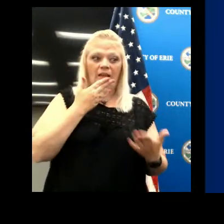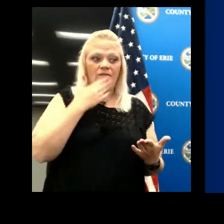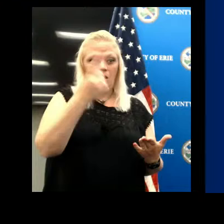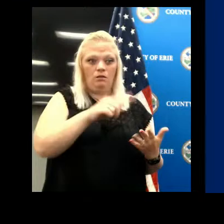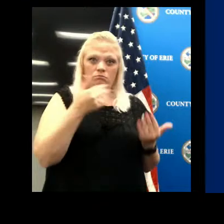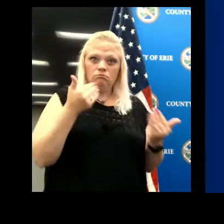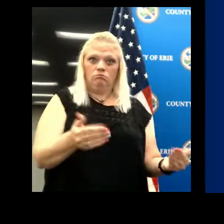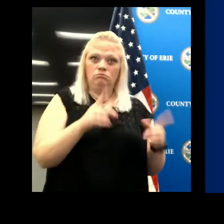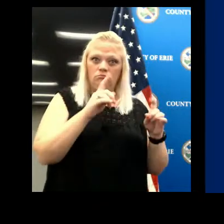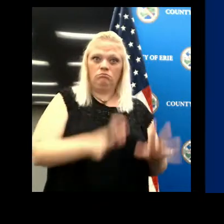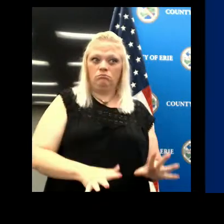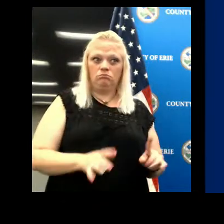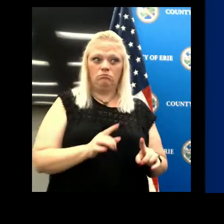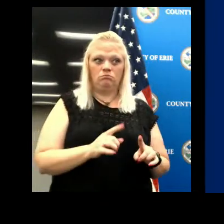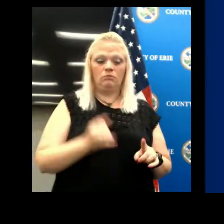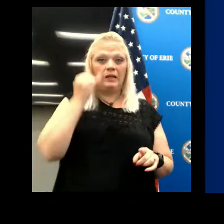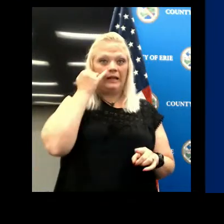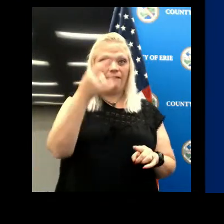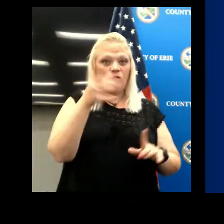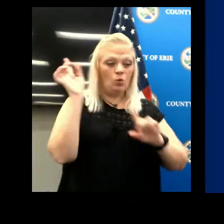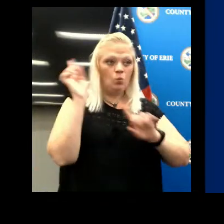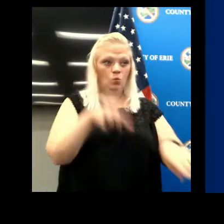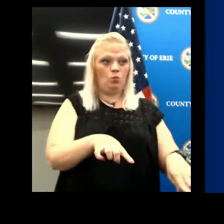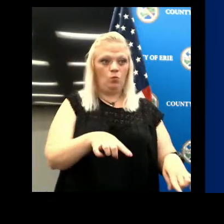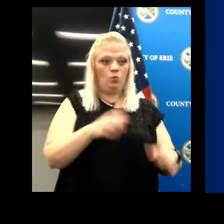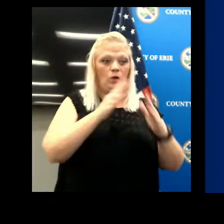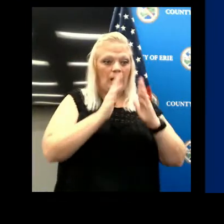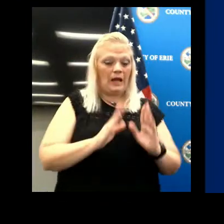tested. So if you attended